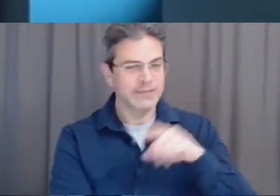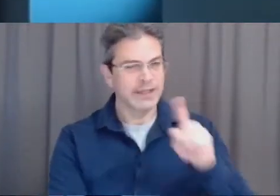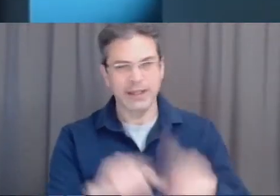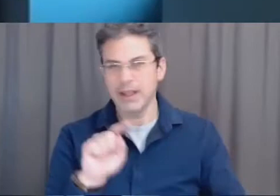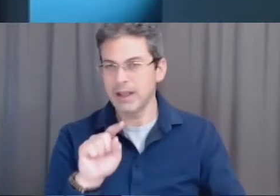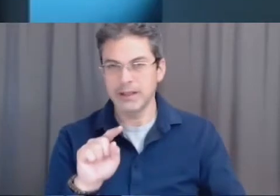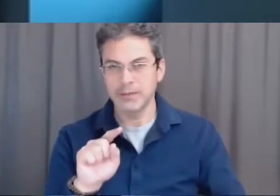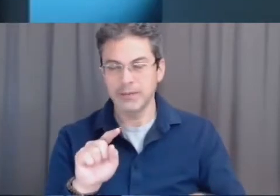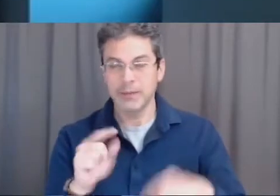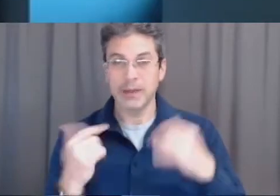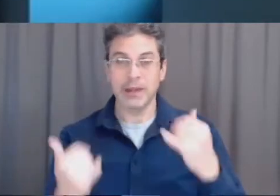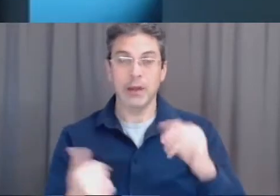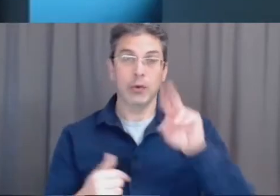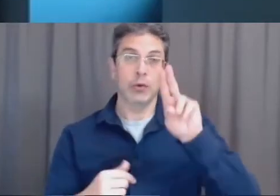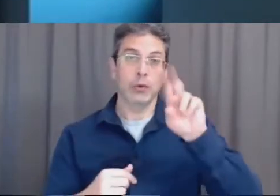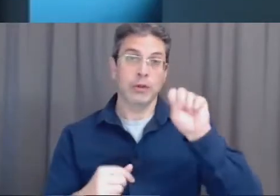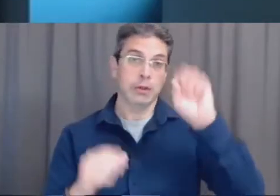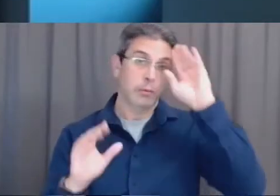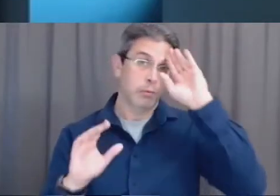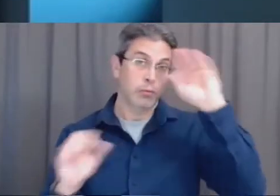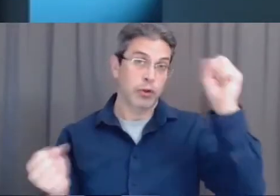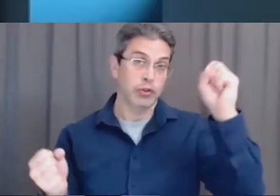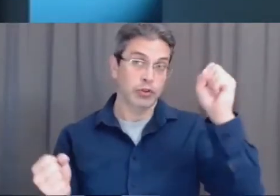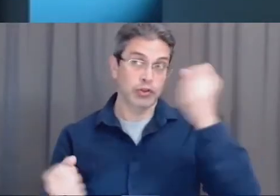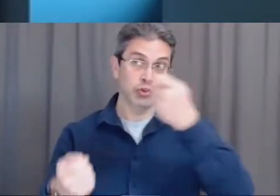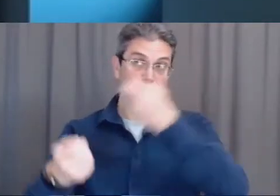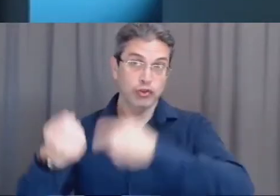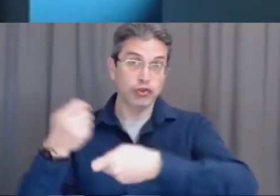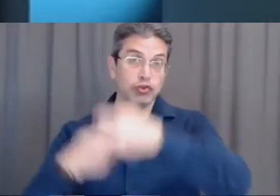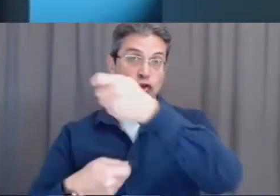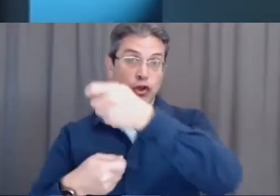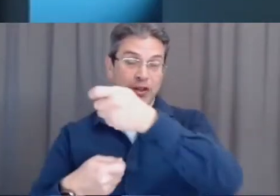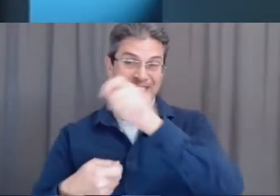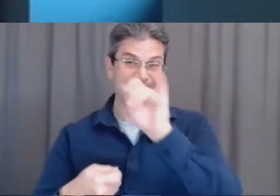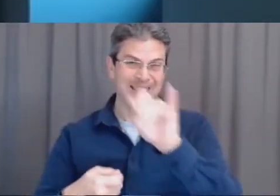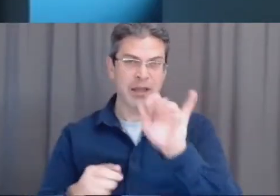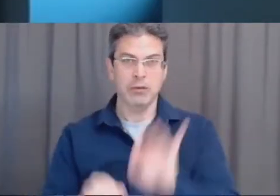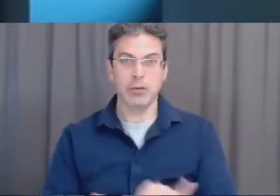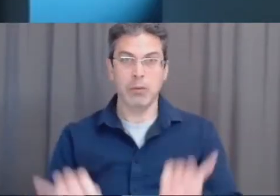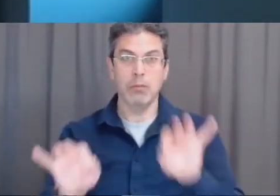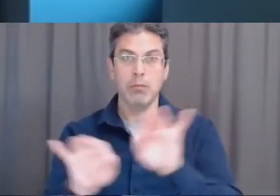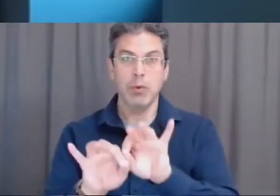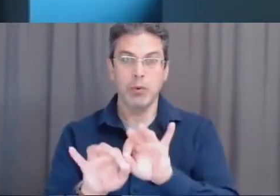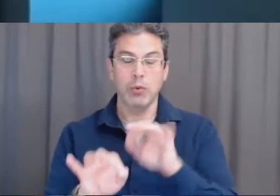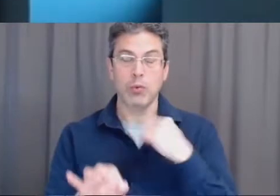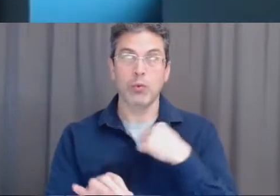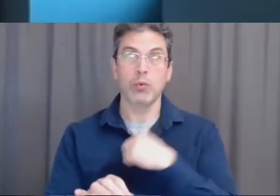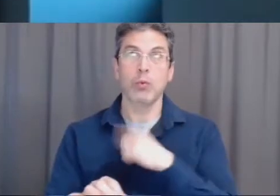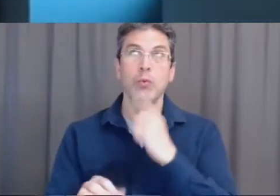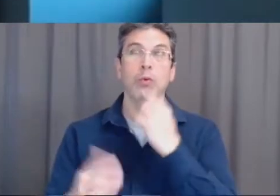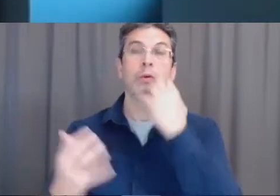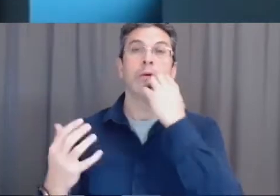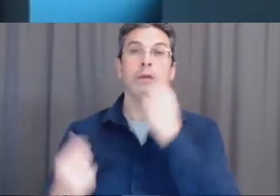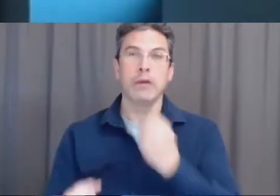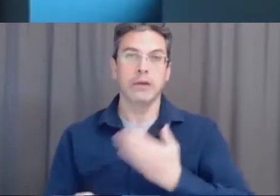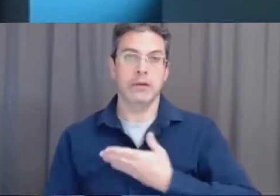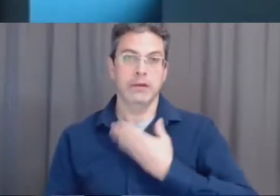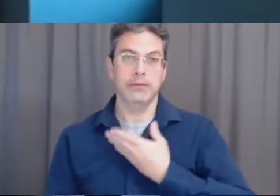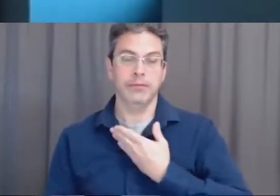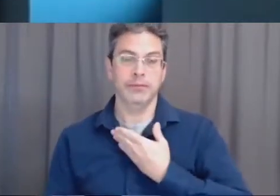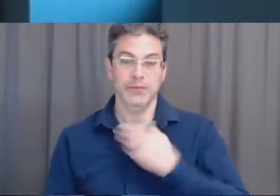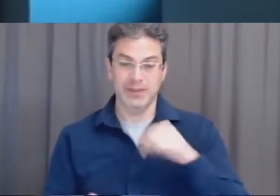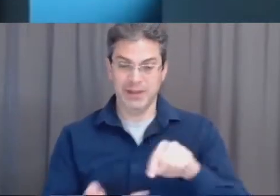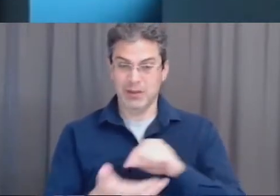U.S. administration is so important and so welcome. This week, Thomas Friedman of the New